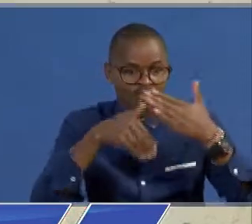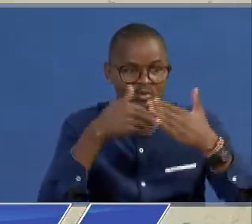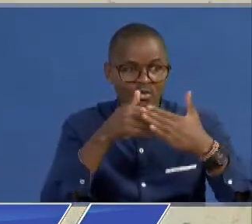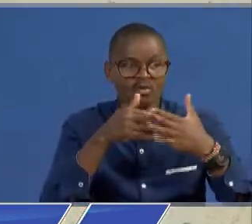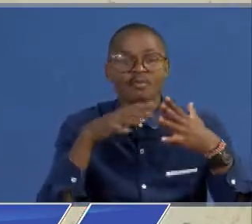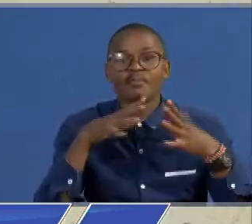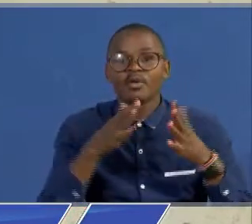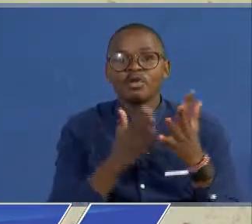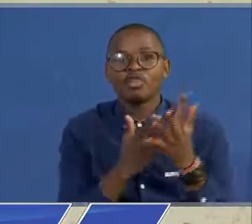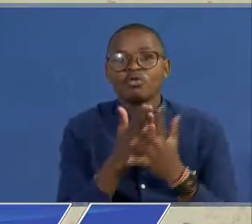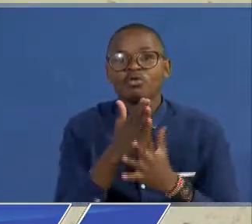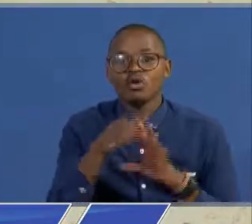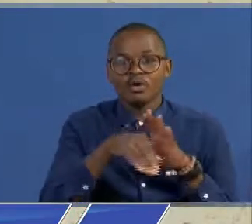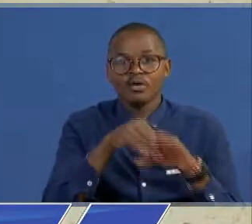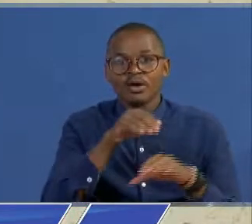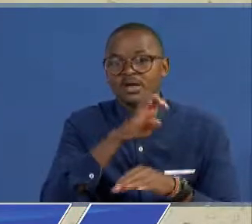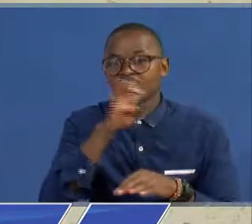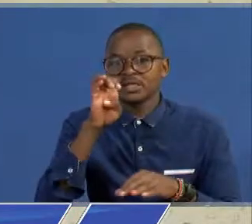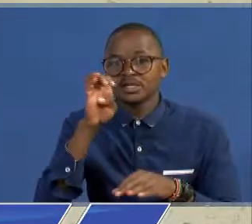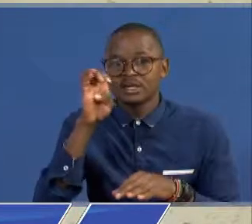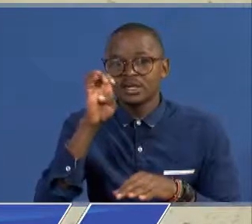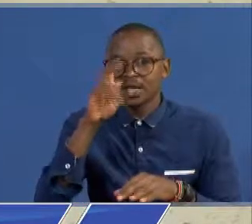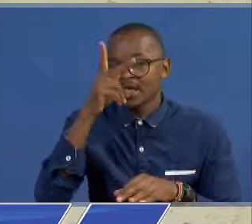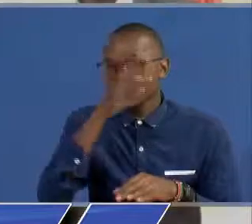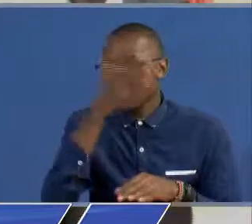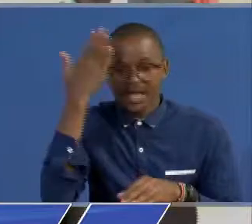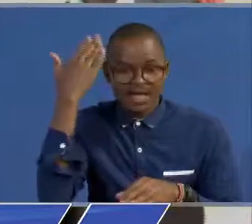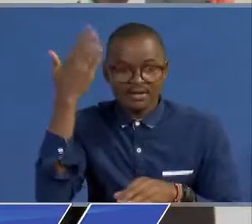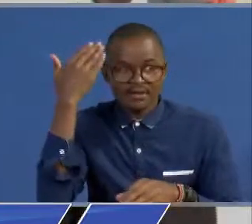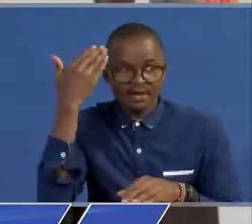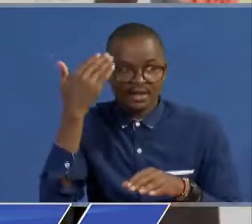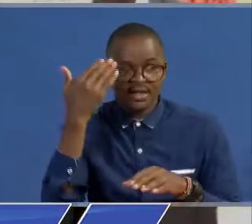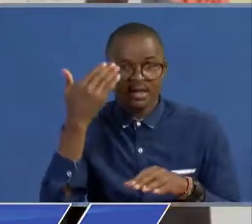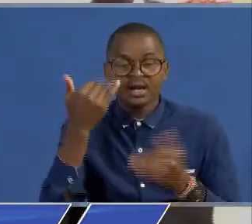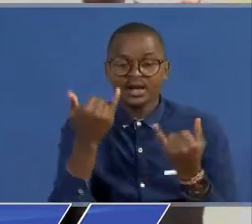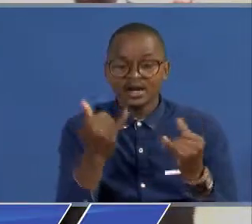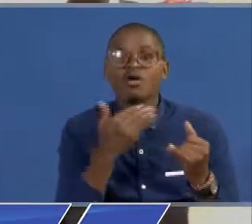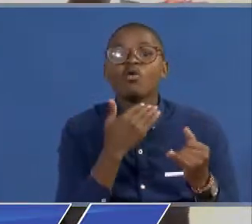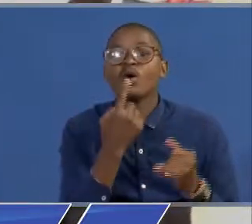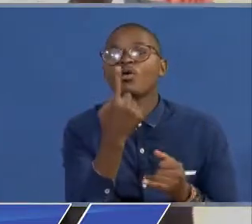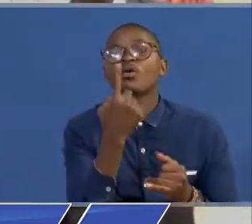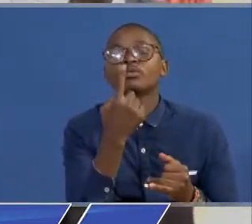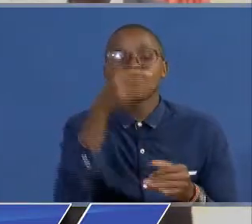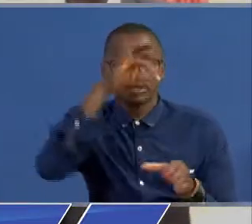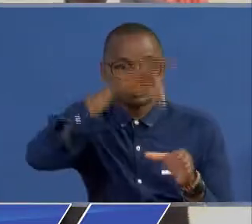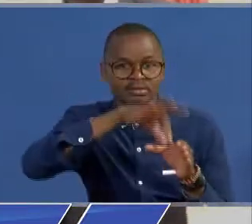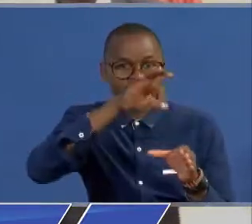sectors throughout Kenya, East Africa, and the diaspora. Kenversity Sacco is now one of the